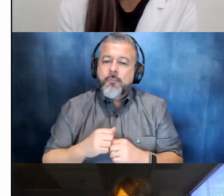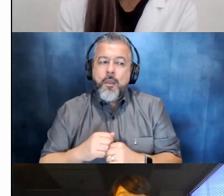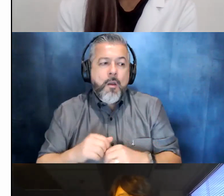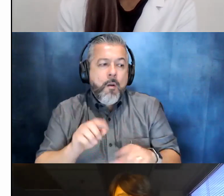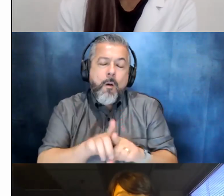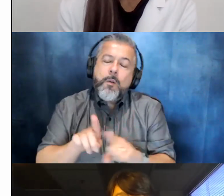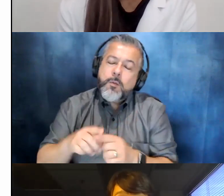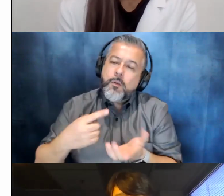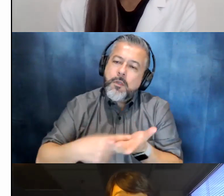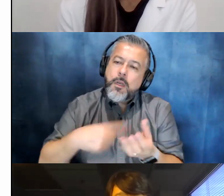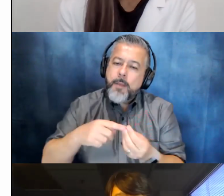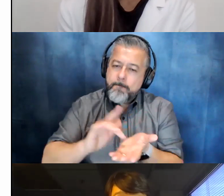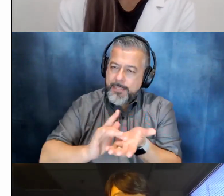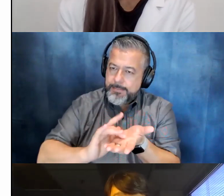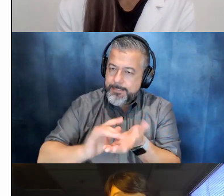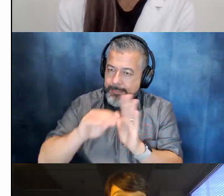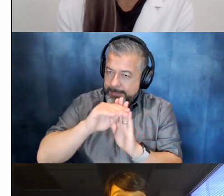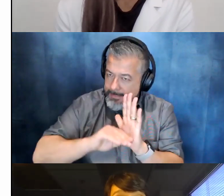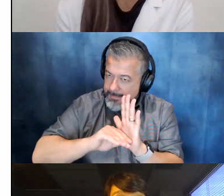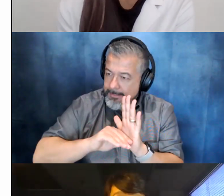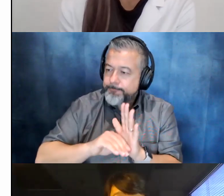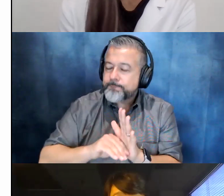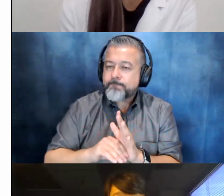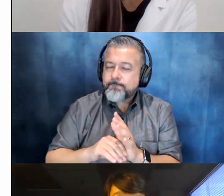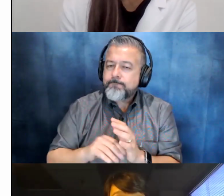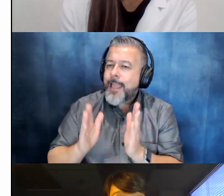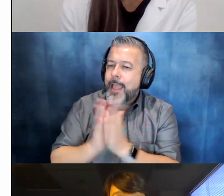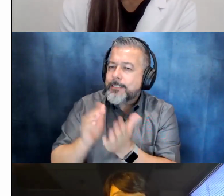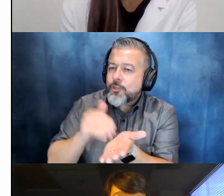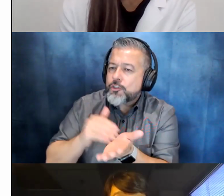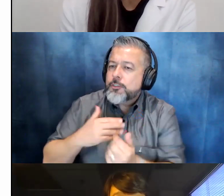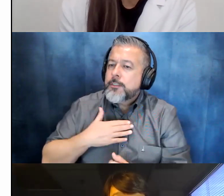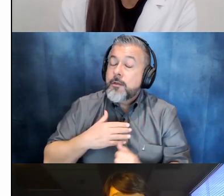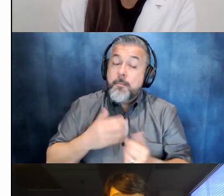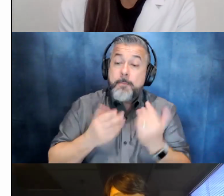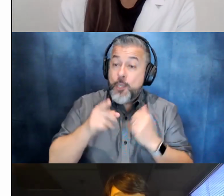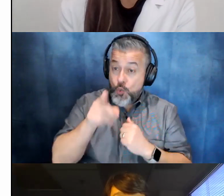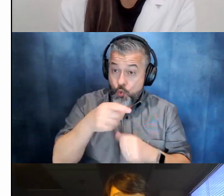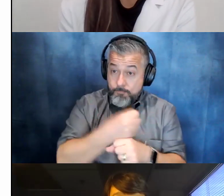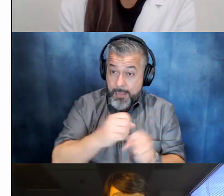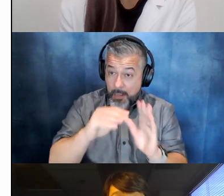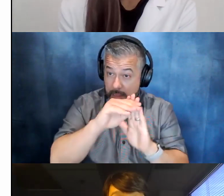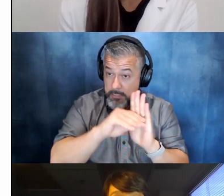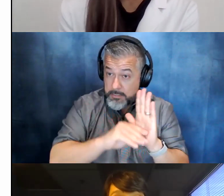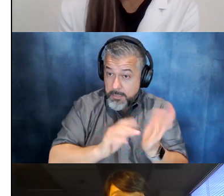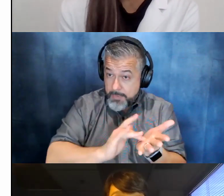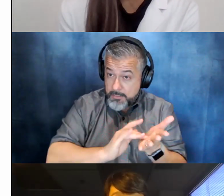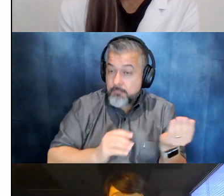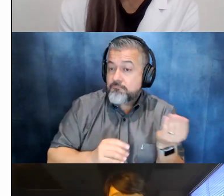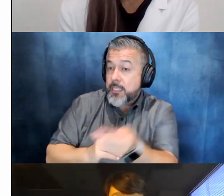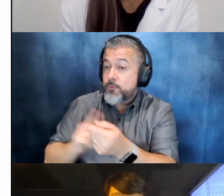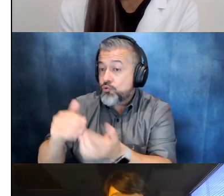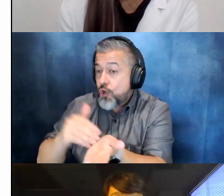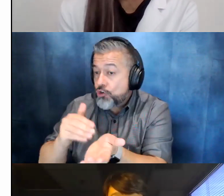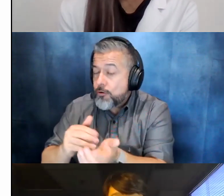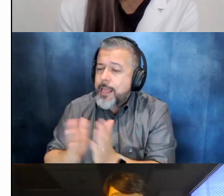huge one. So you could get a medication list and, ask the doctor to look over it. The doctor can ask the facility to get